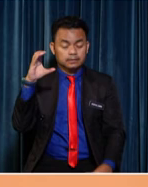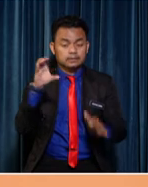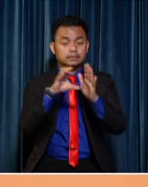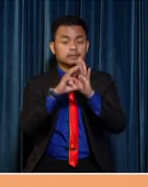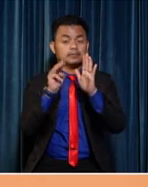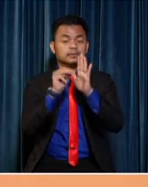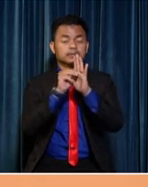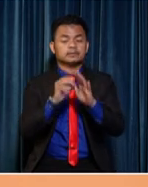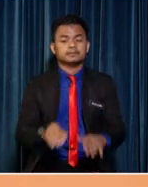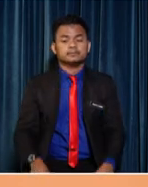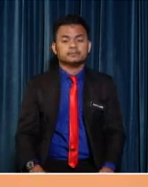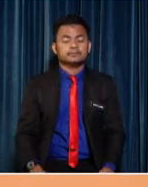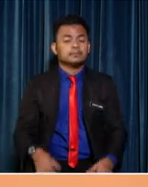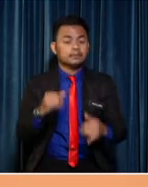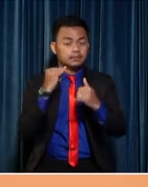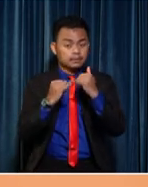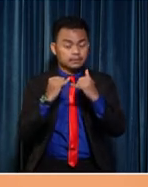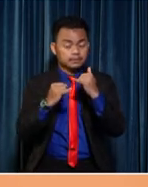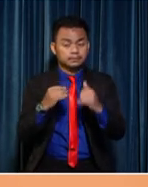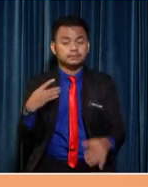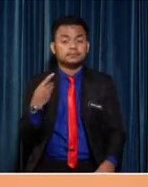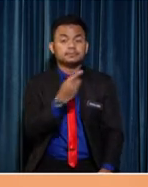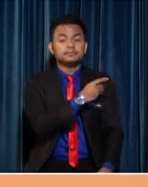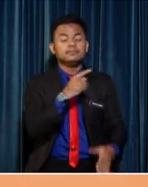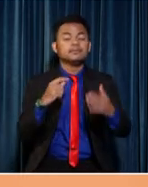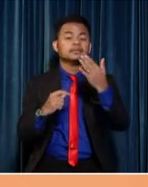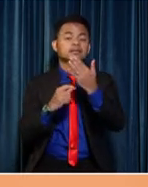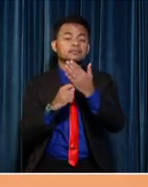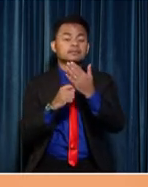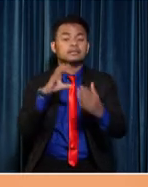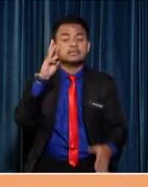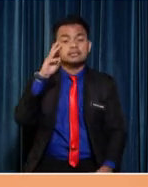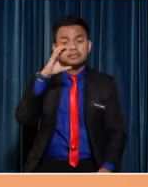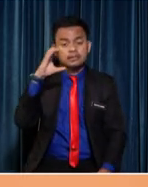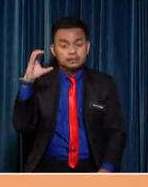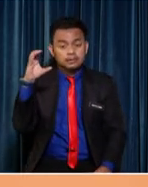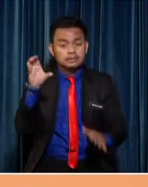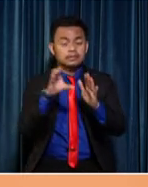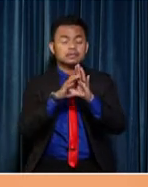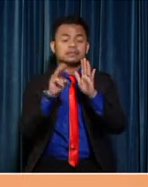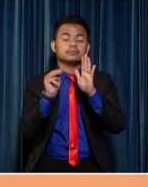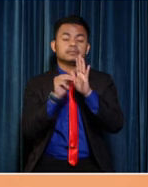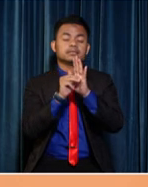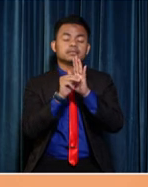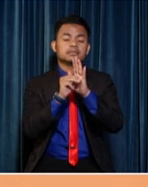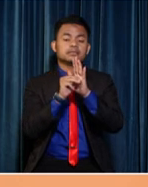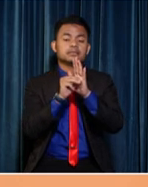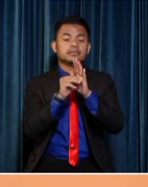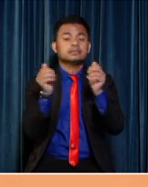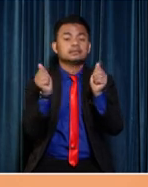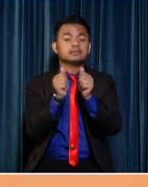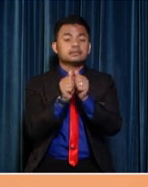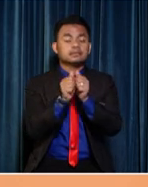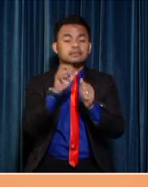centimeters. Lastly, we add 600 centimeters with